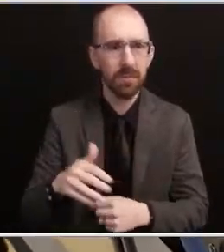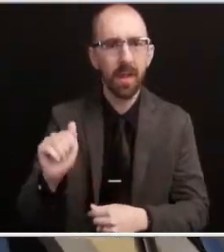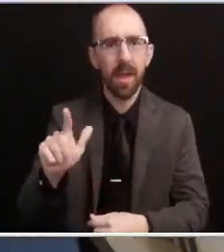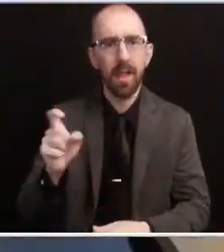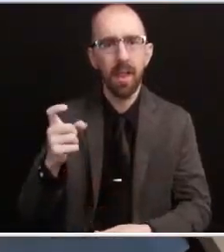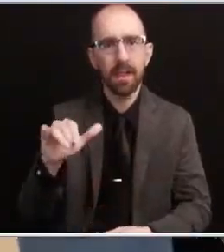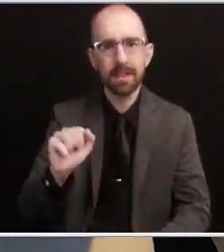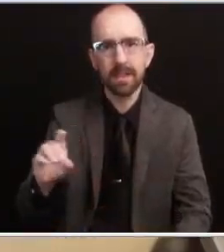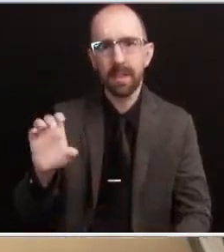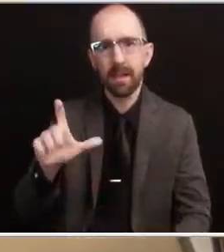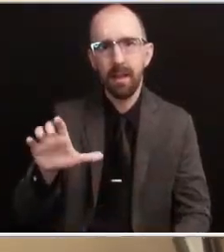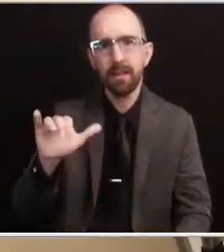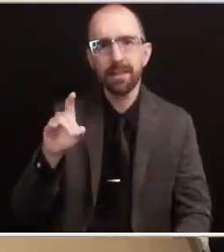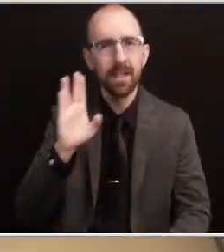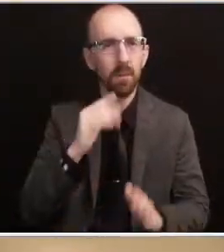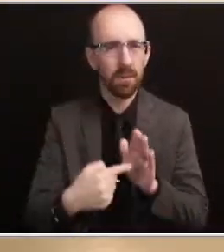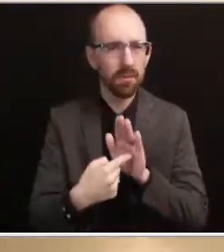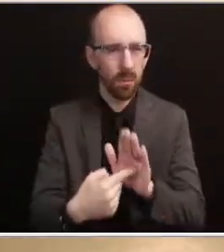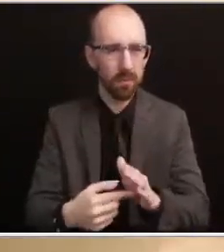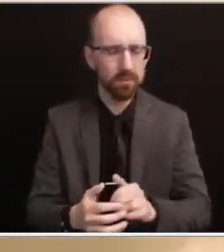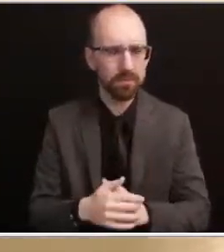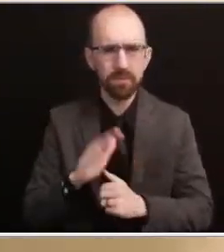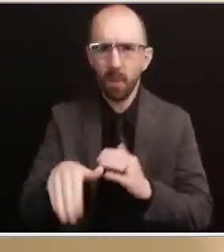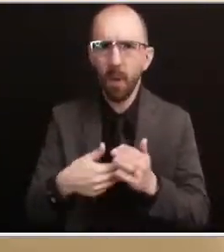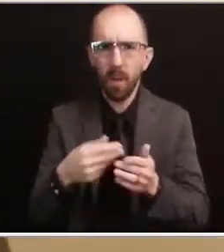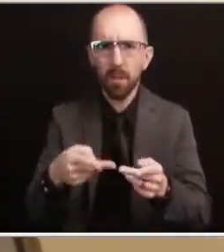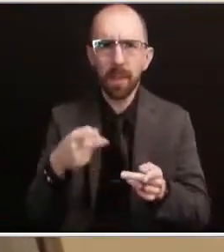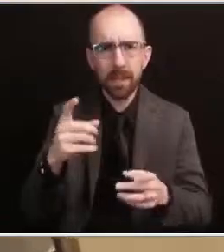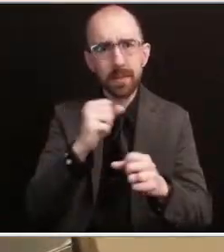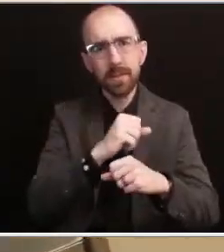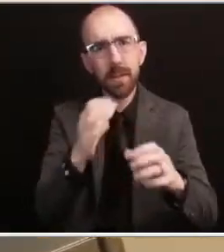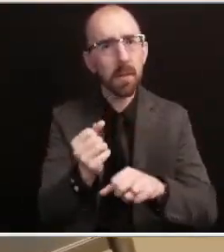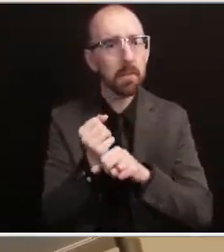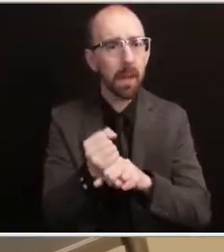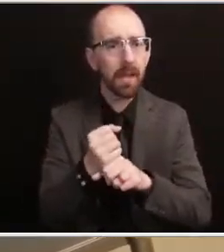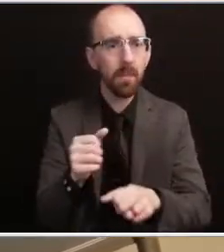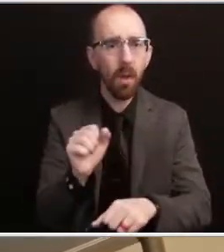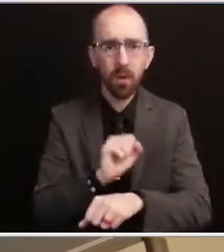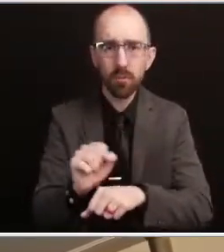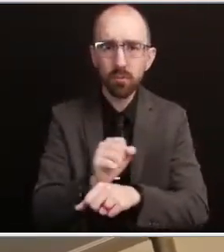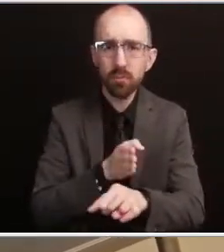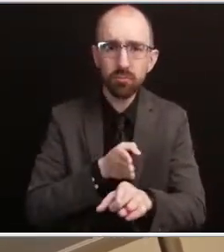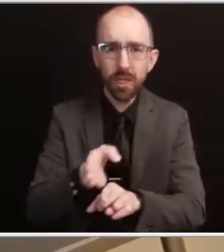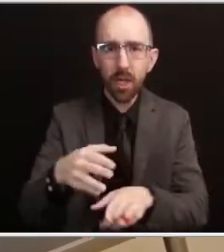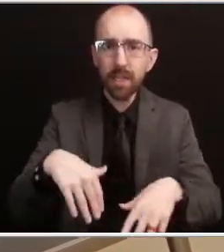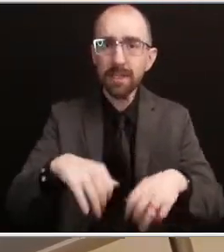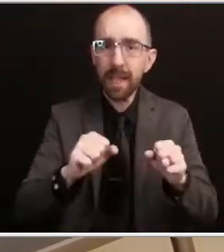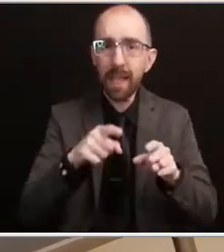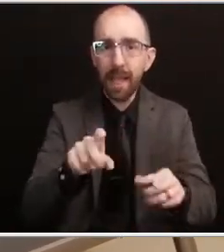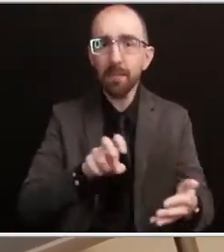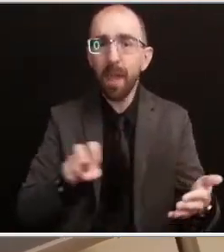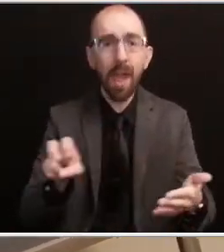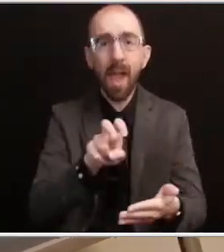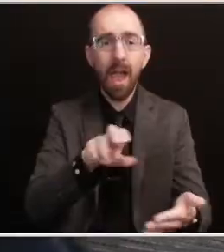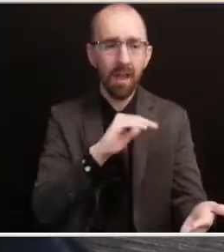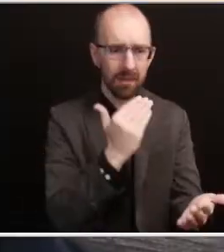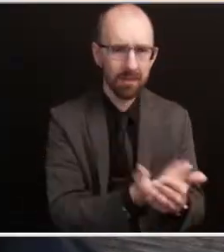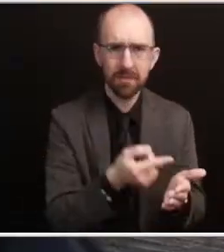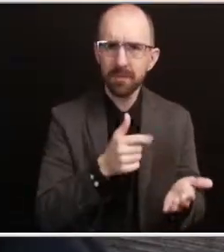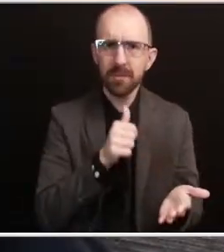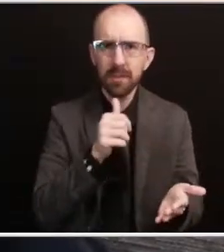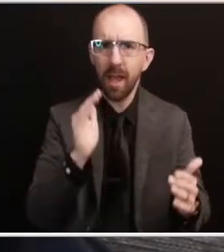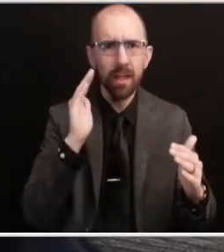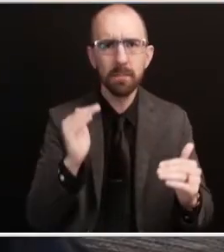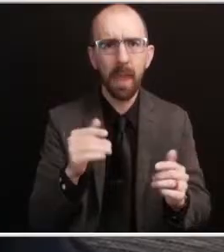Of all the places Daniel Haivala envisioned his baseball career taking him, this was the one place he never wanted to go. But